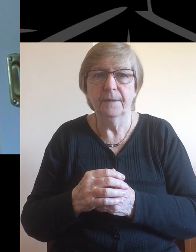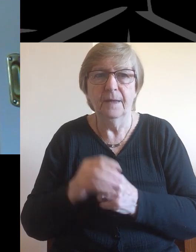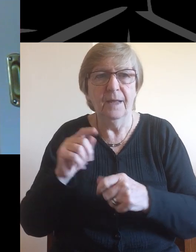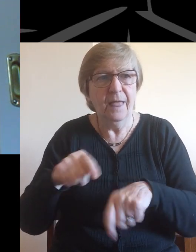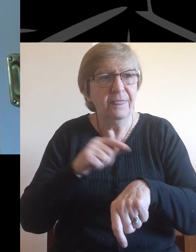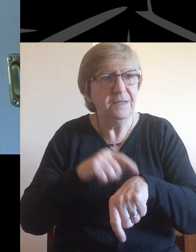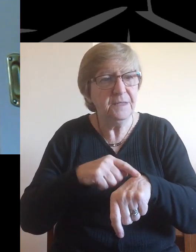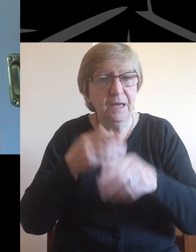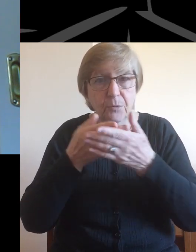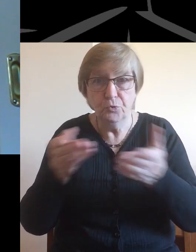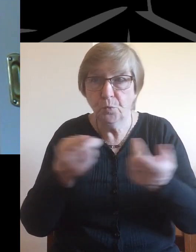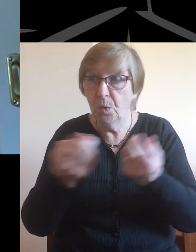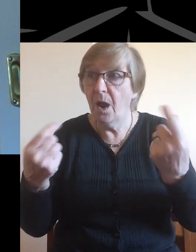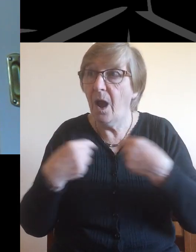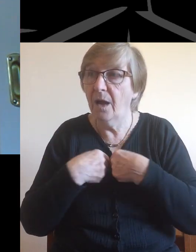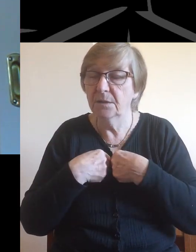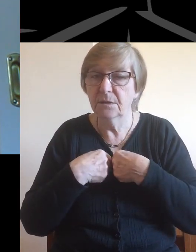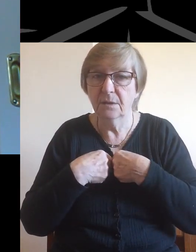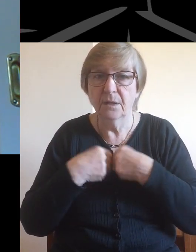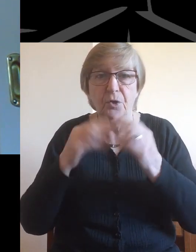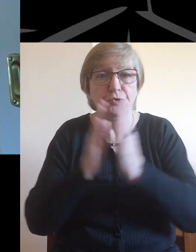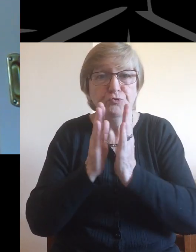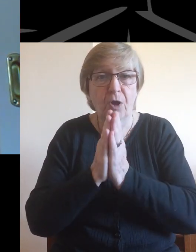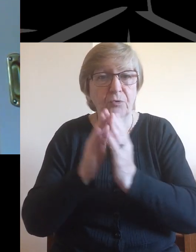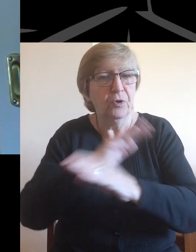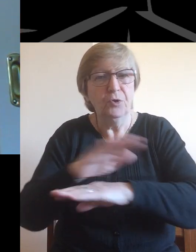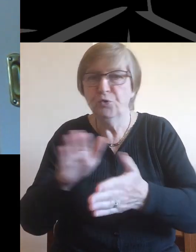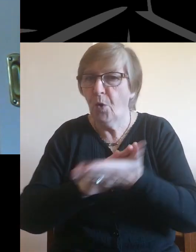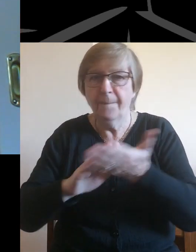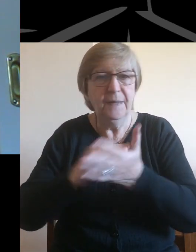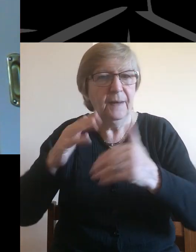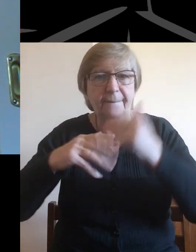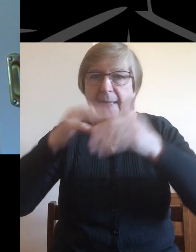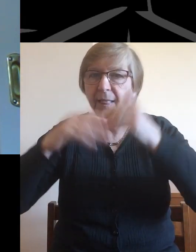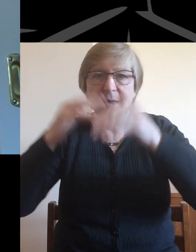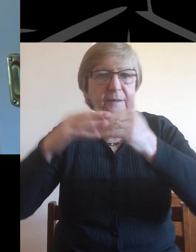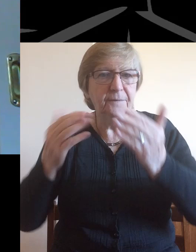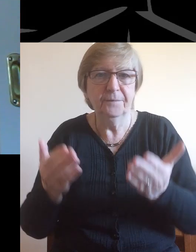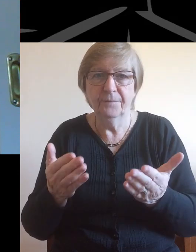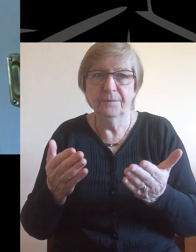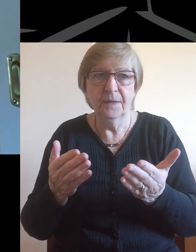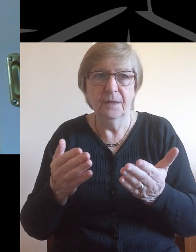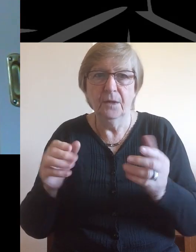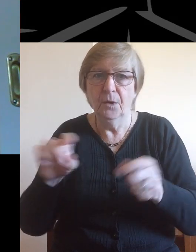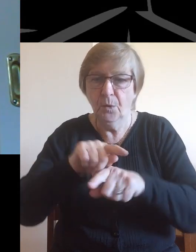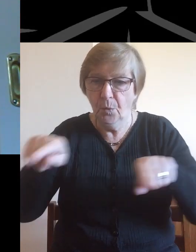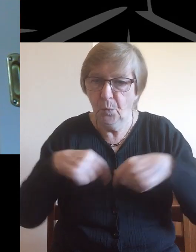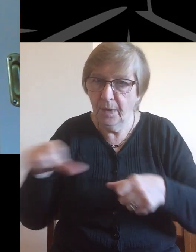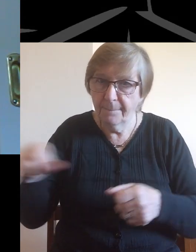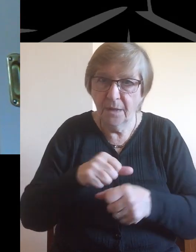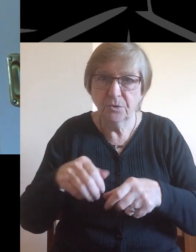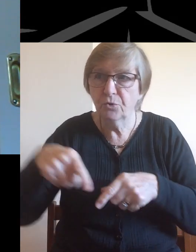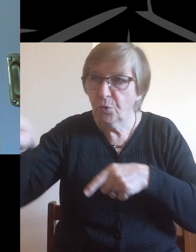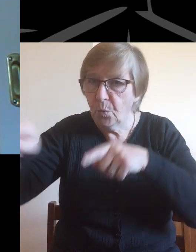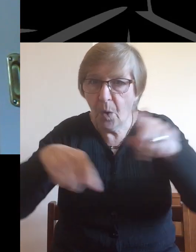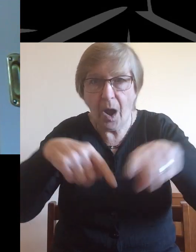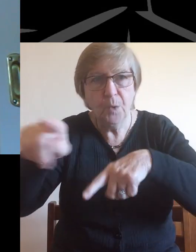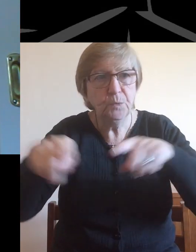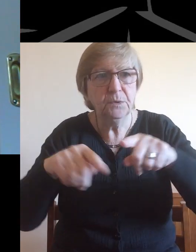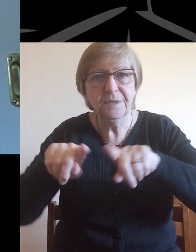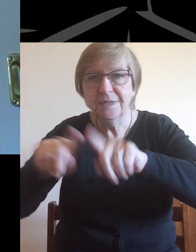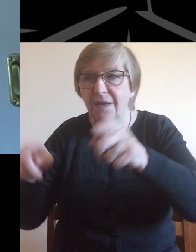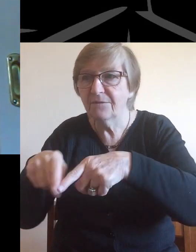This time has shown us that your church is definitely not a building, and that we can and must reach out in other ways,